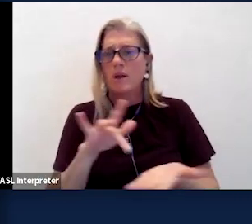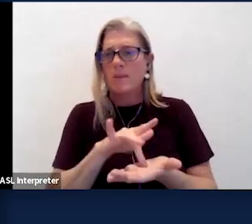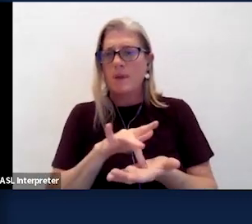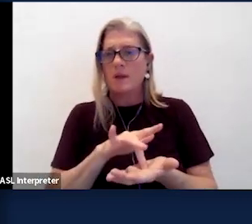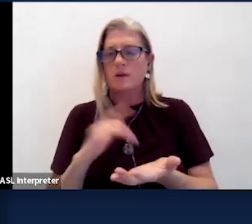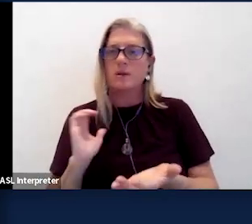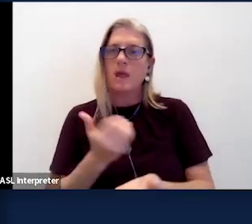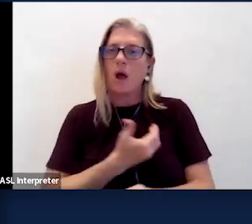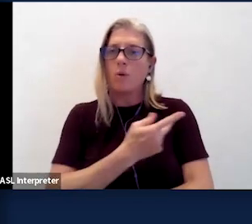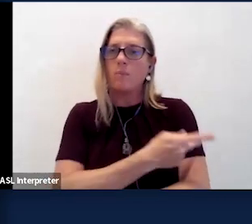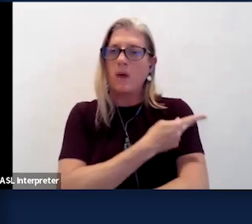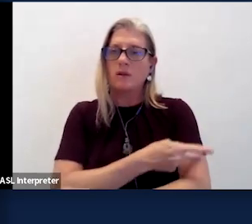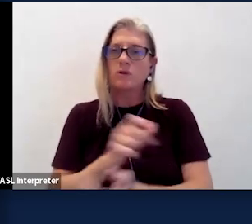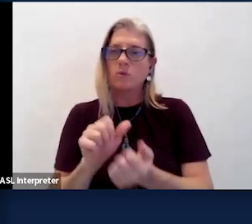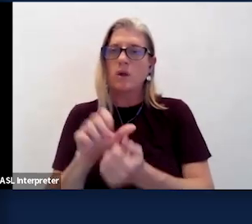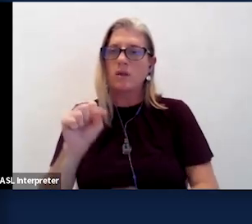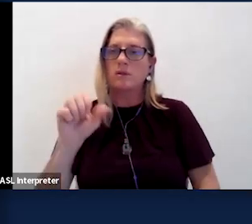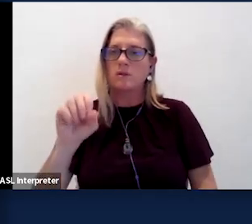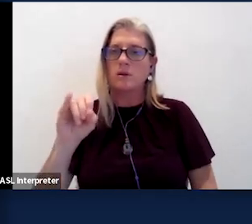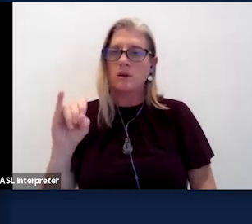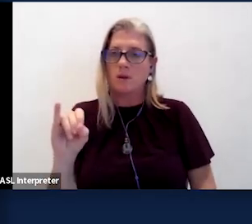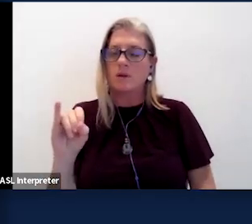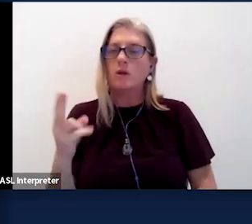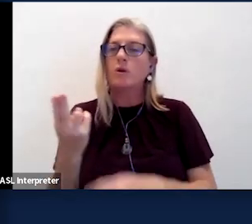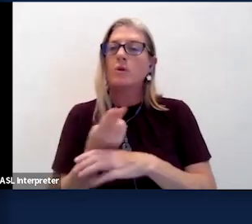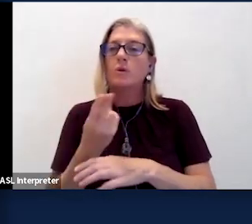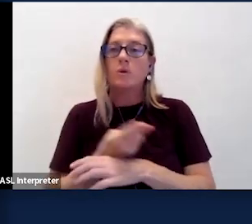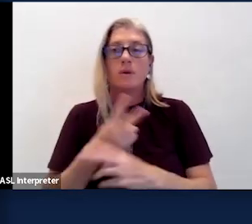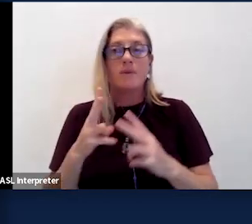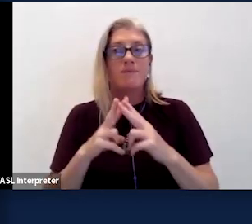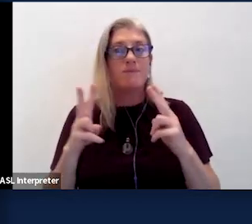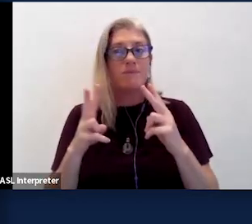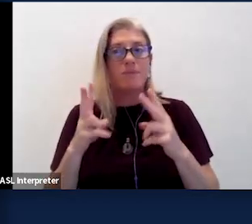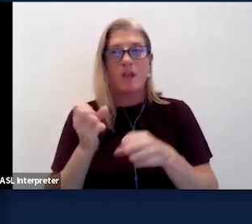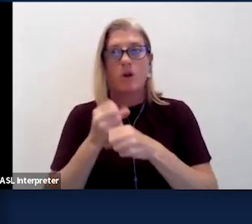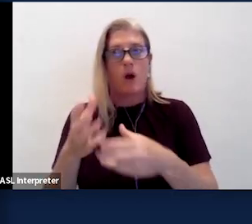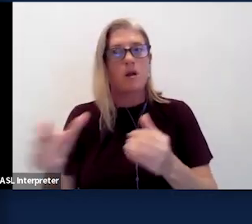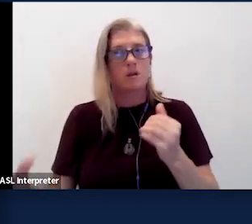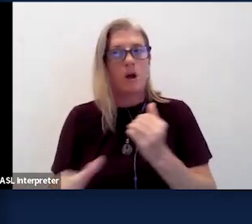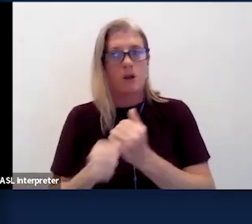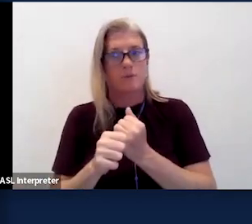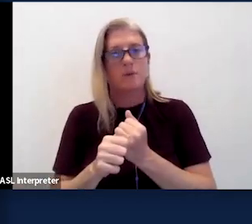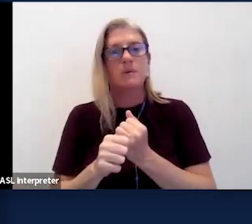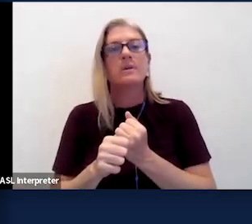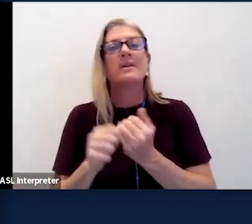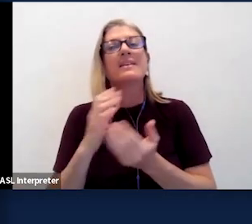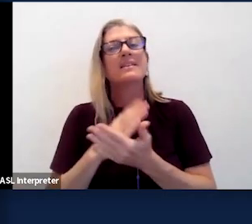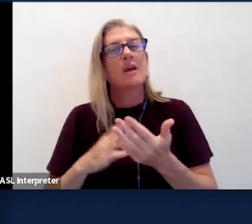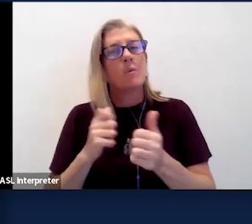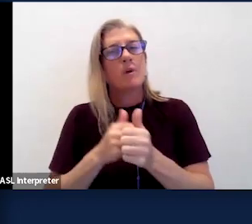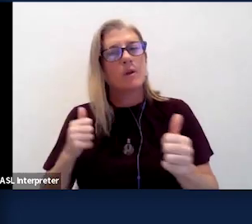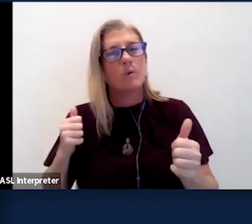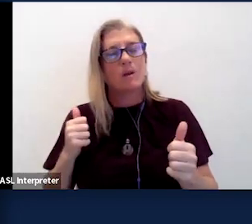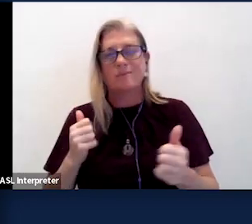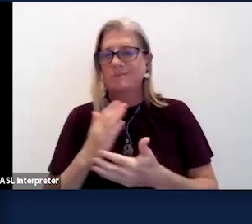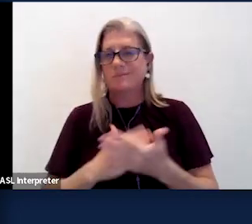our patients with spinal cord injury use are very constipating. And some of them we can get away from, but some of them